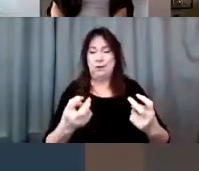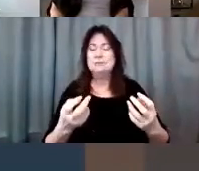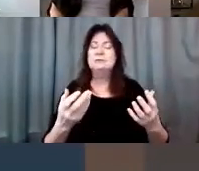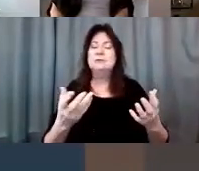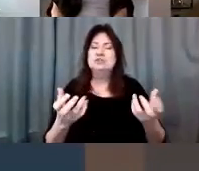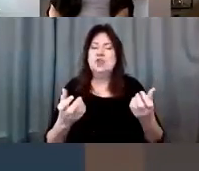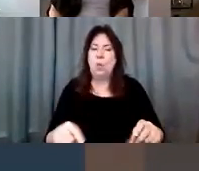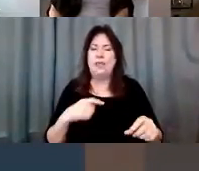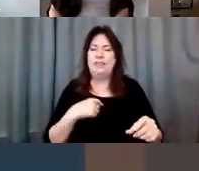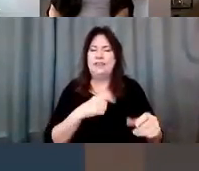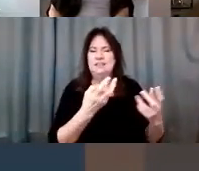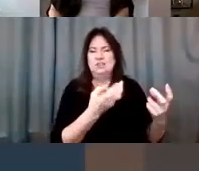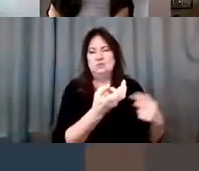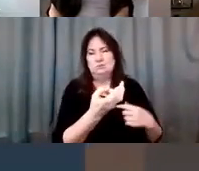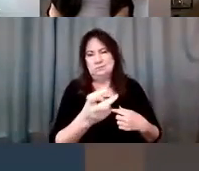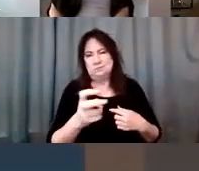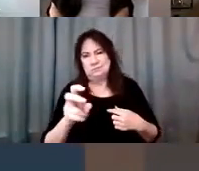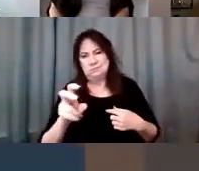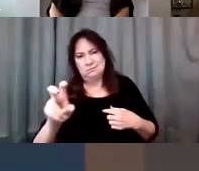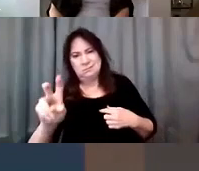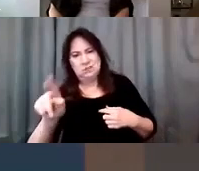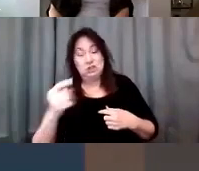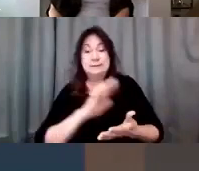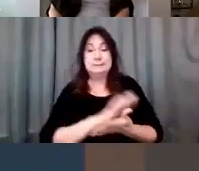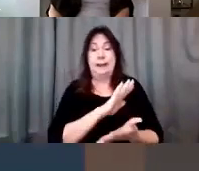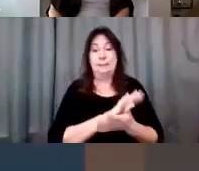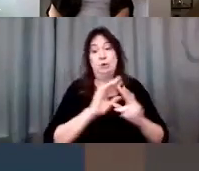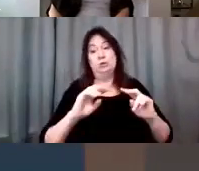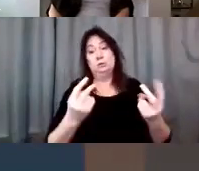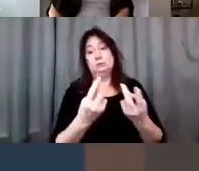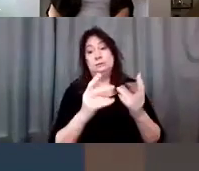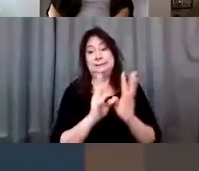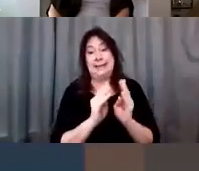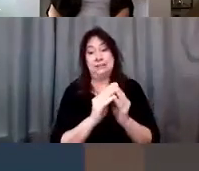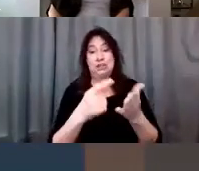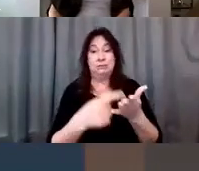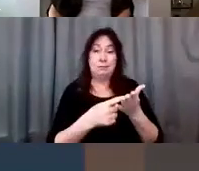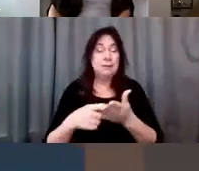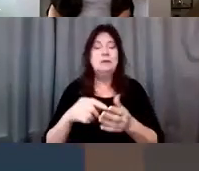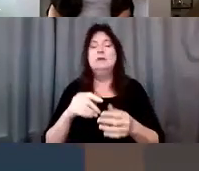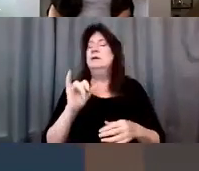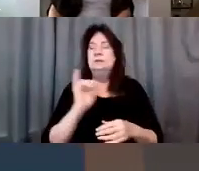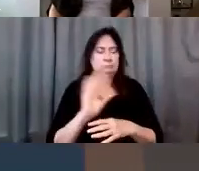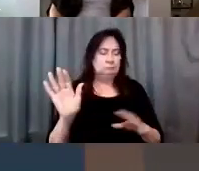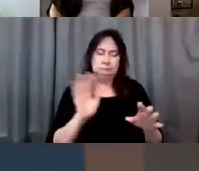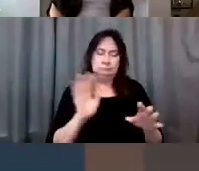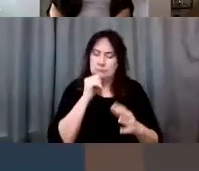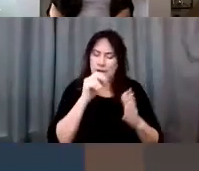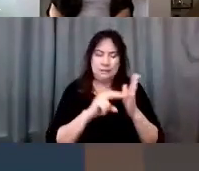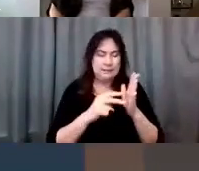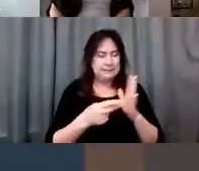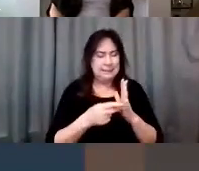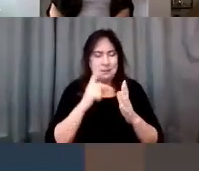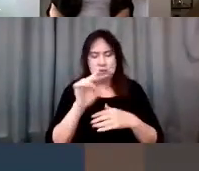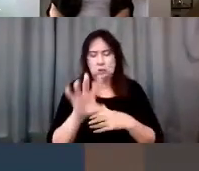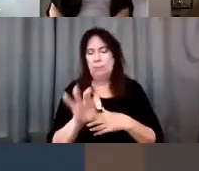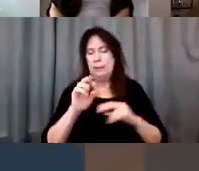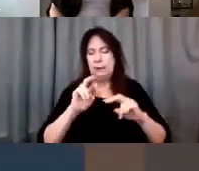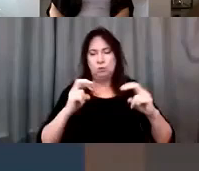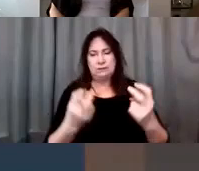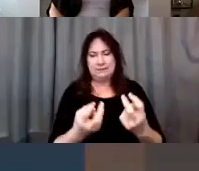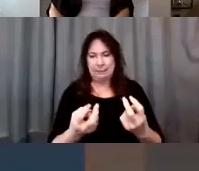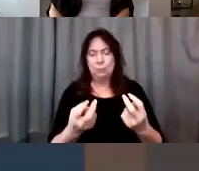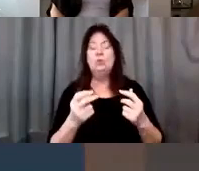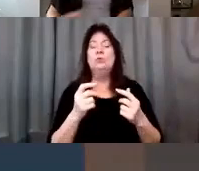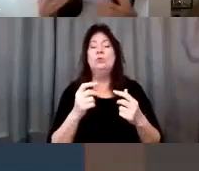to migrate into just a paper session, because that's not what you intended in choosing this modality, and it's